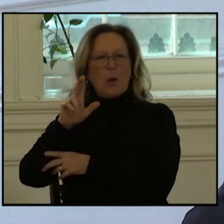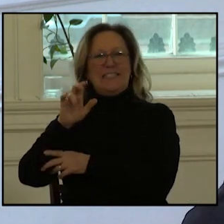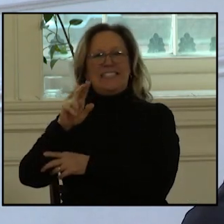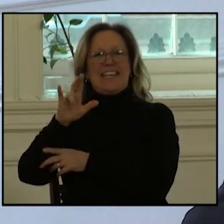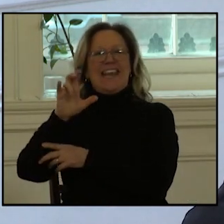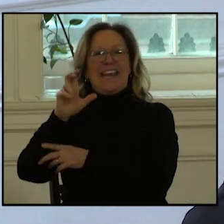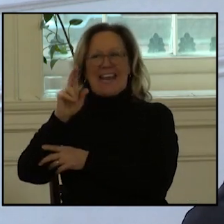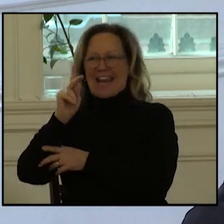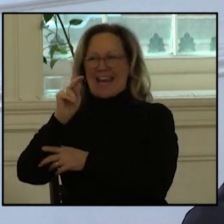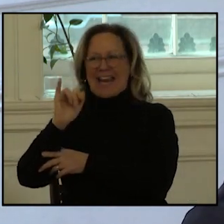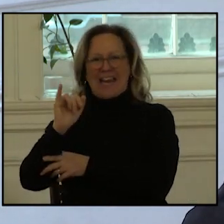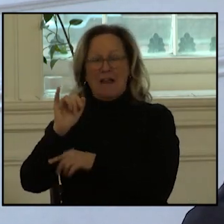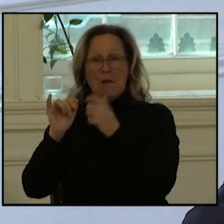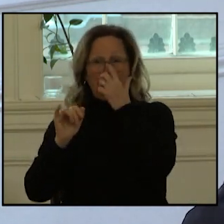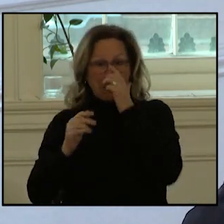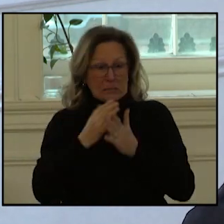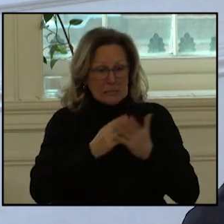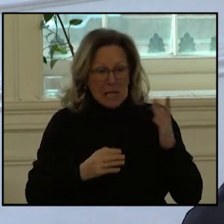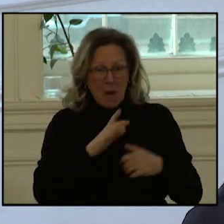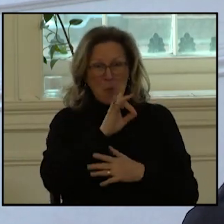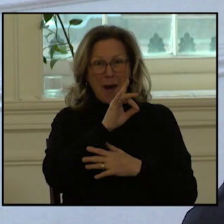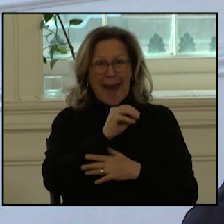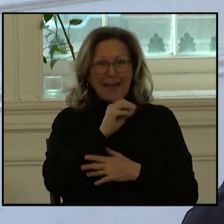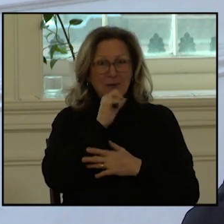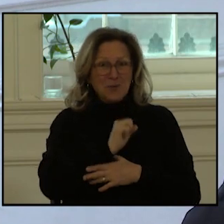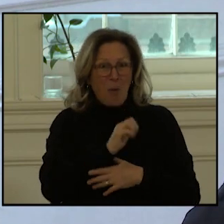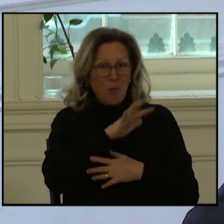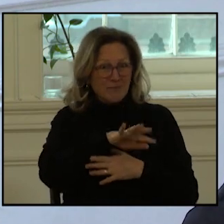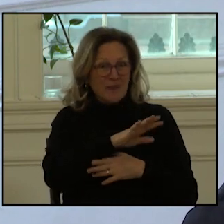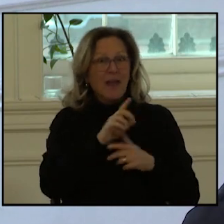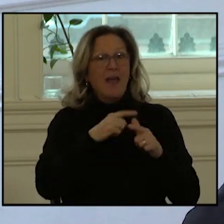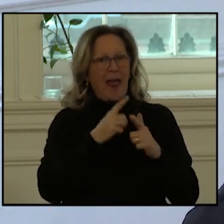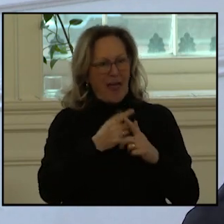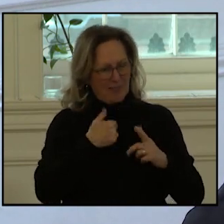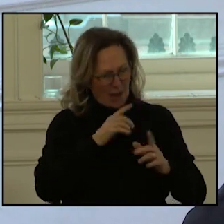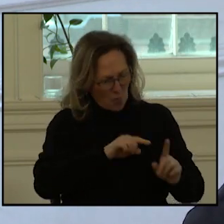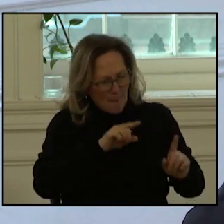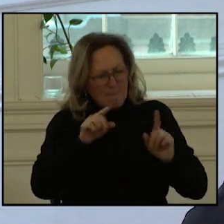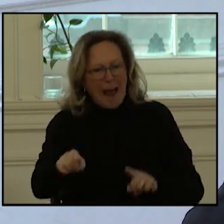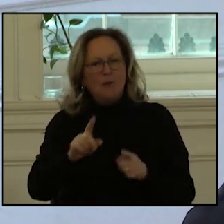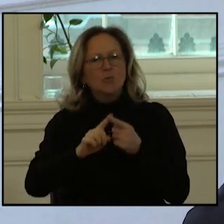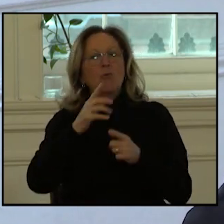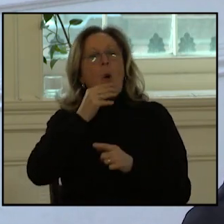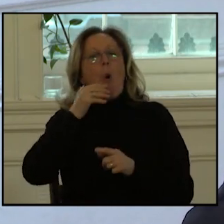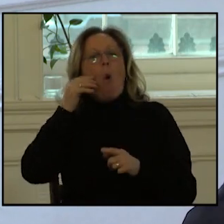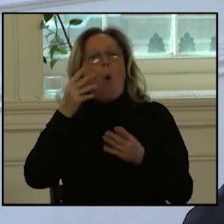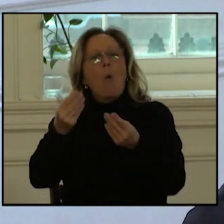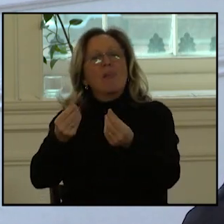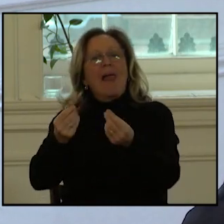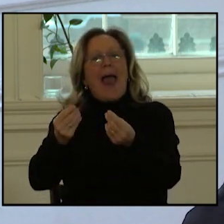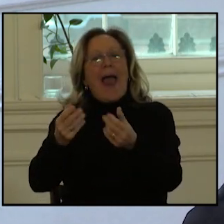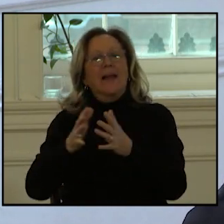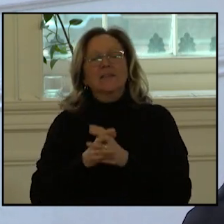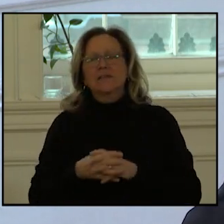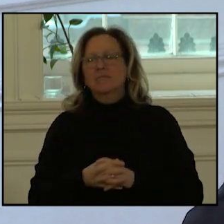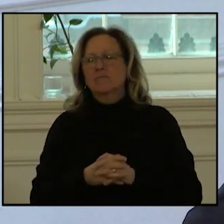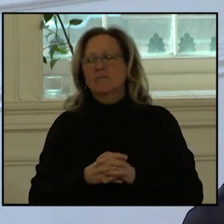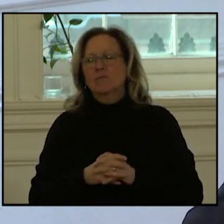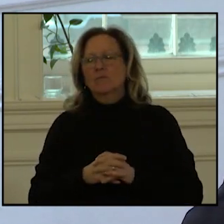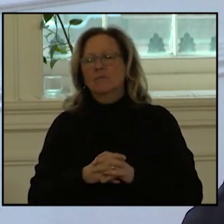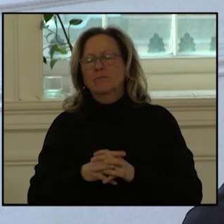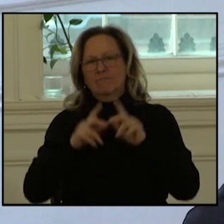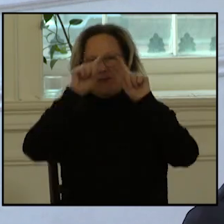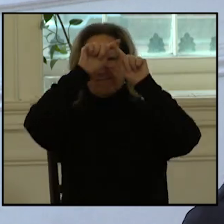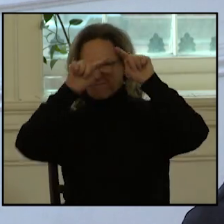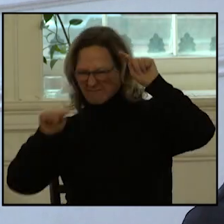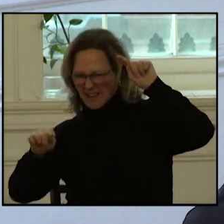years old, 80 years old, and had went back to their homeland. And I think